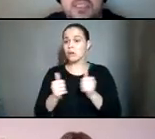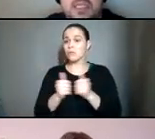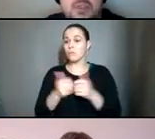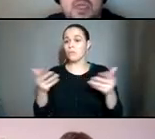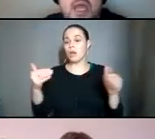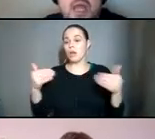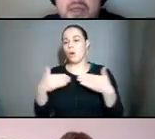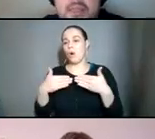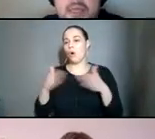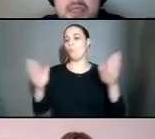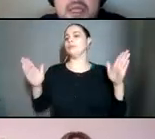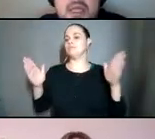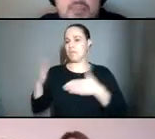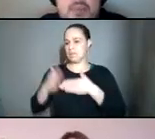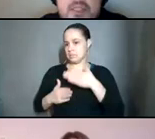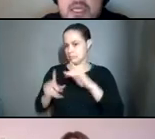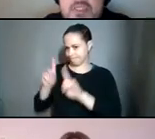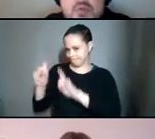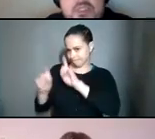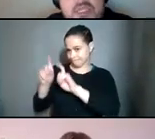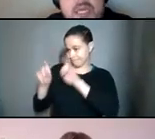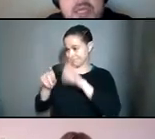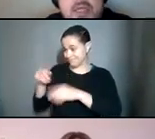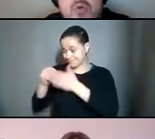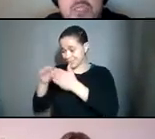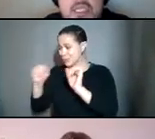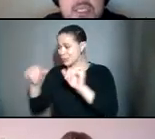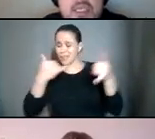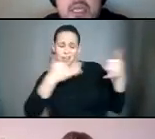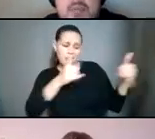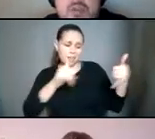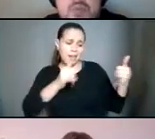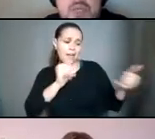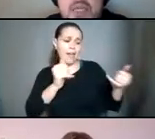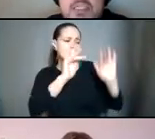that allow students to play with tools to make sense of concepts.